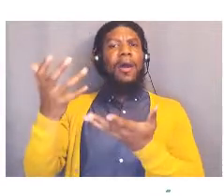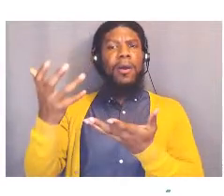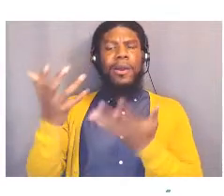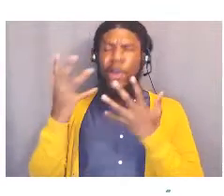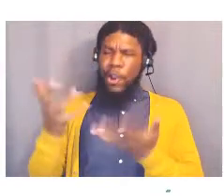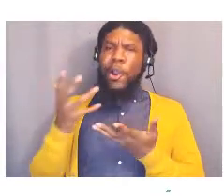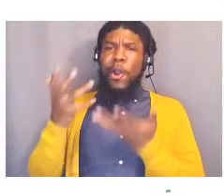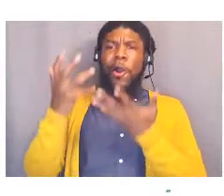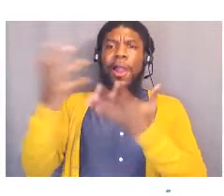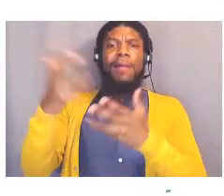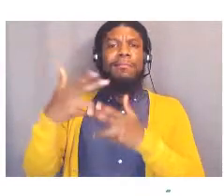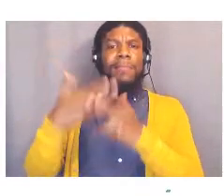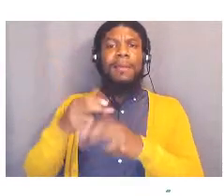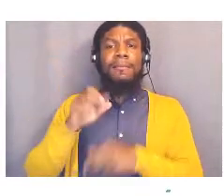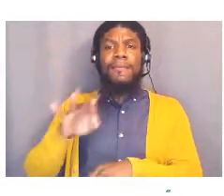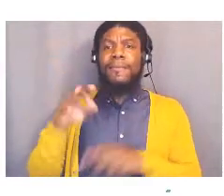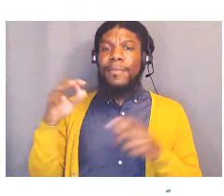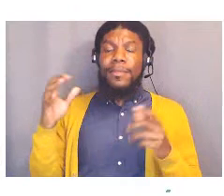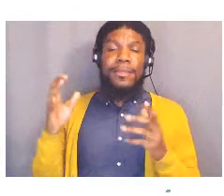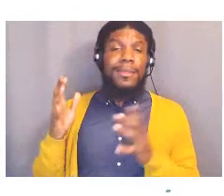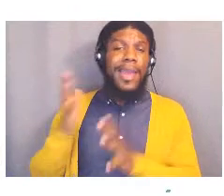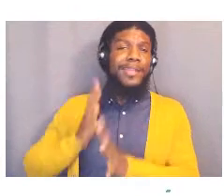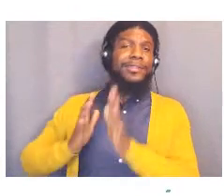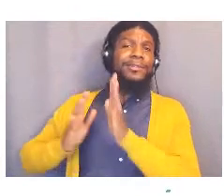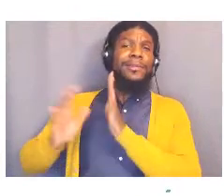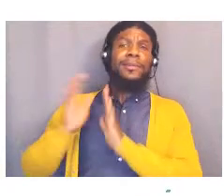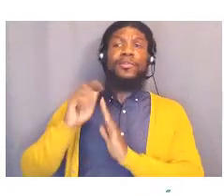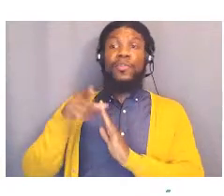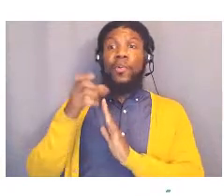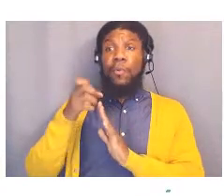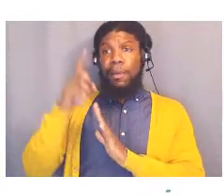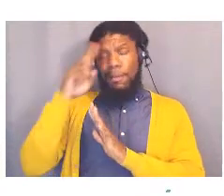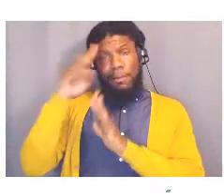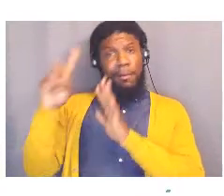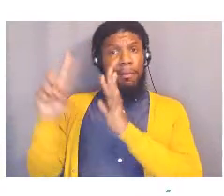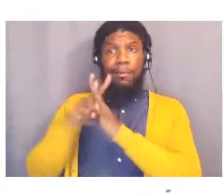Call out the name of the ancestor you want to remember.